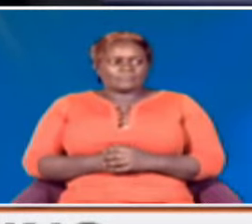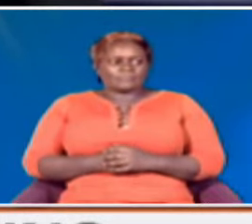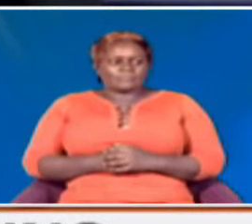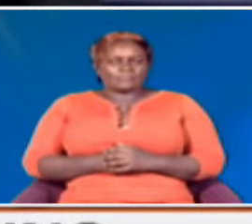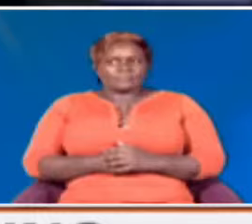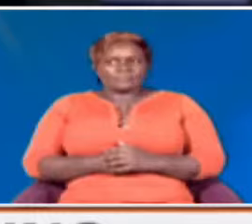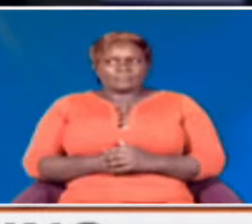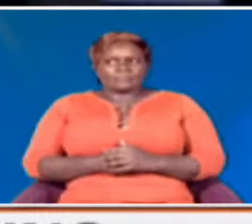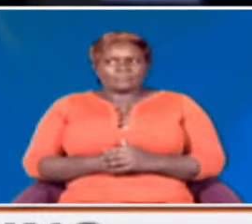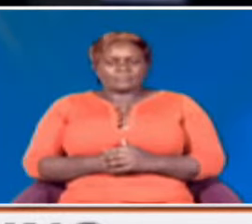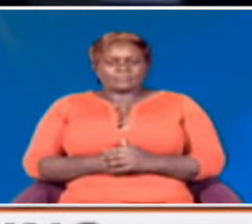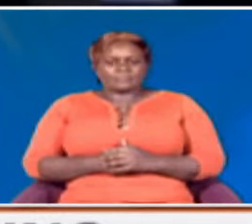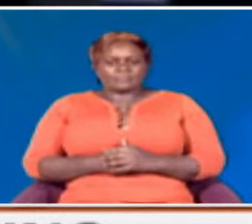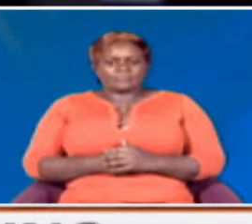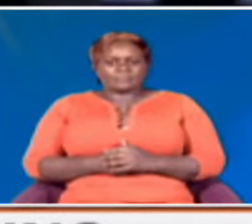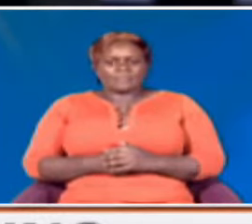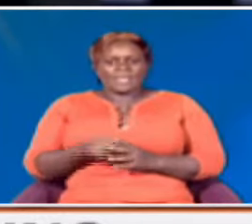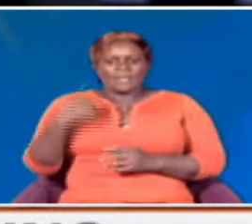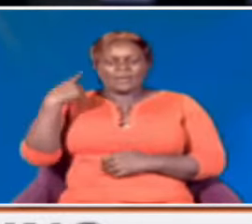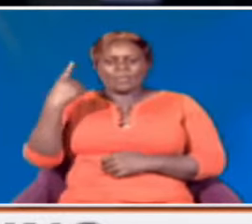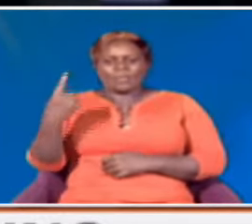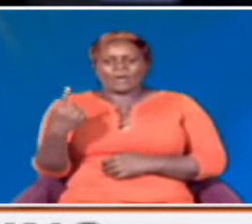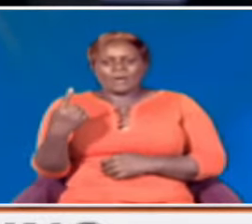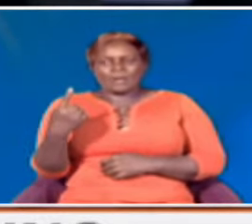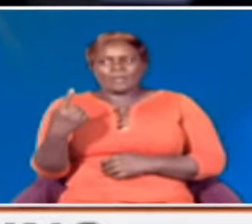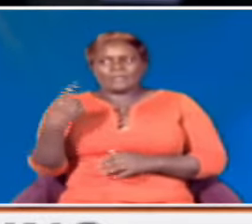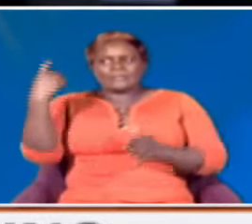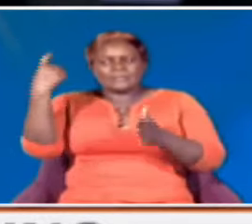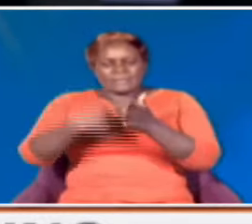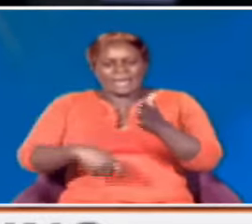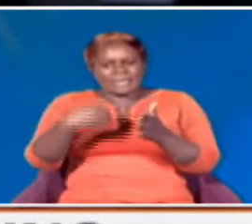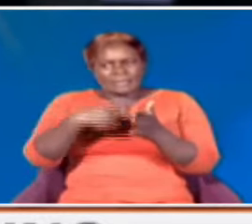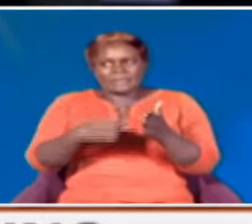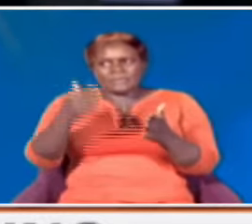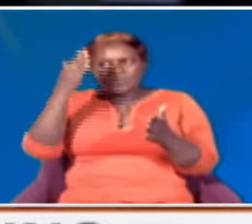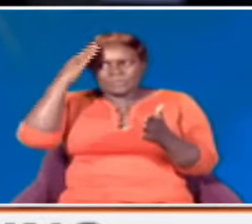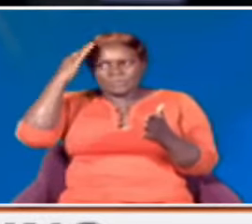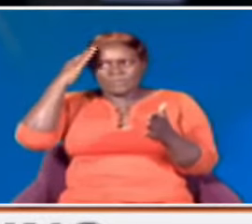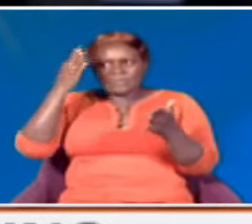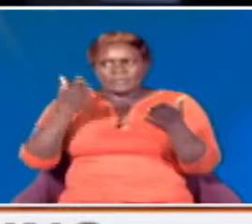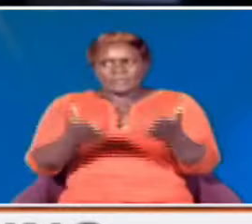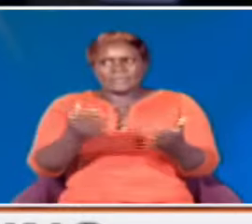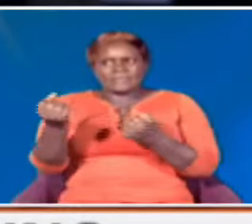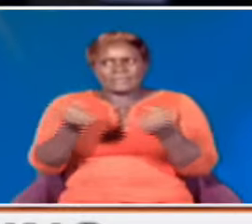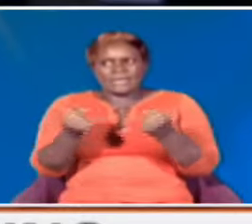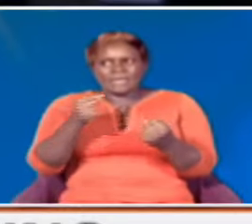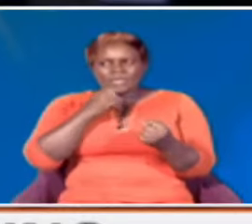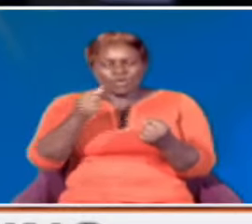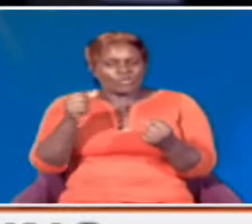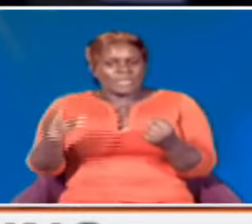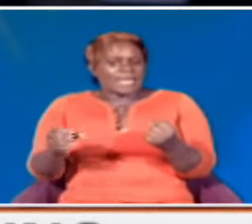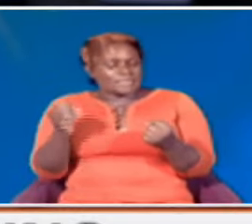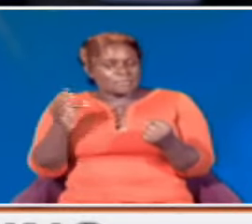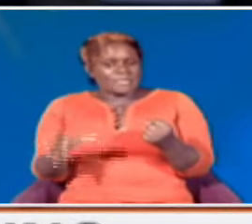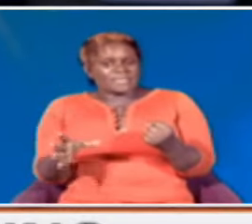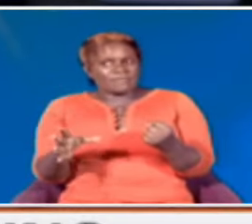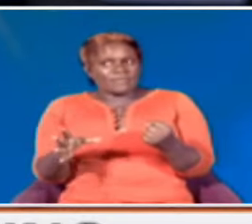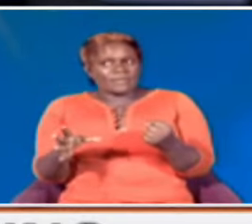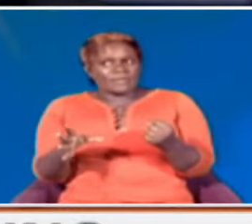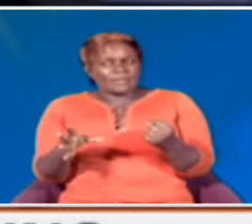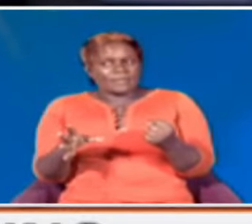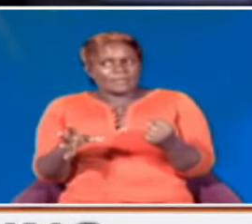Quite costly because one, the taxes, you know. So this car is not as expensive as